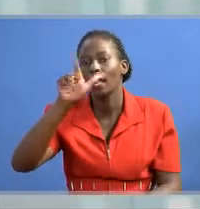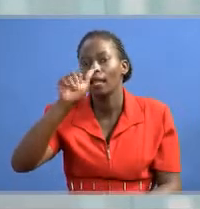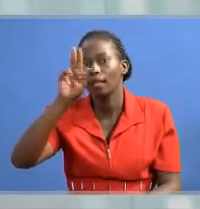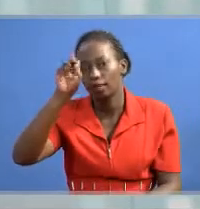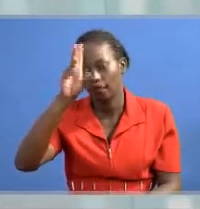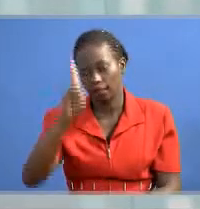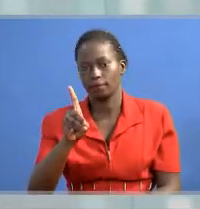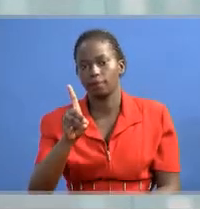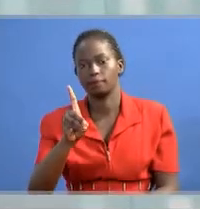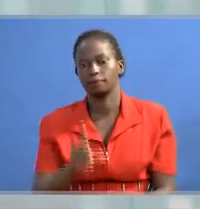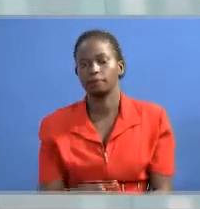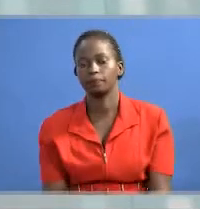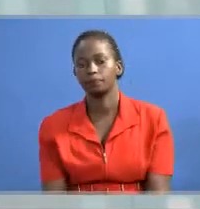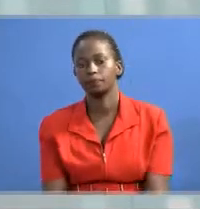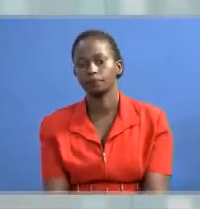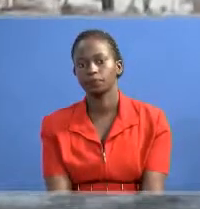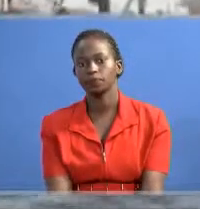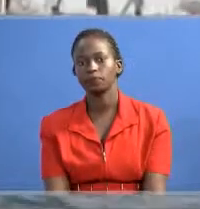archipelago.